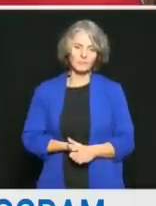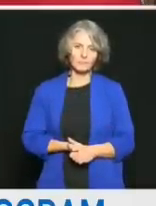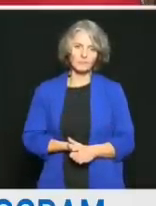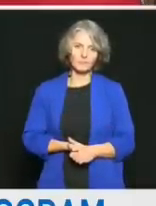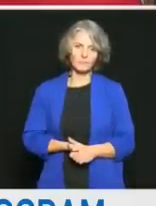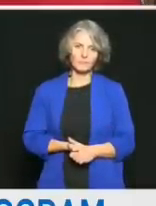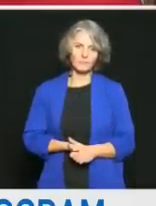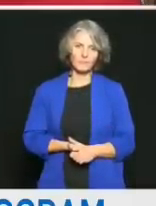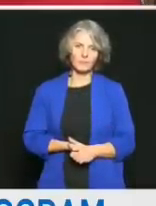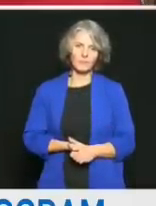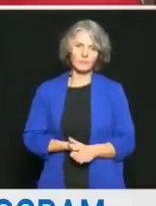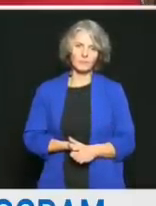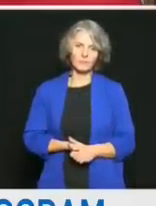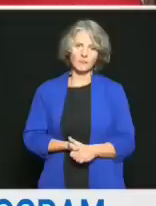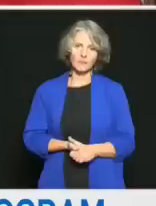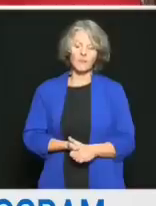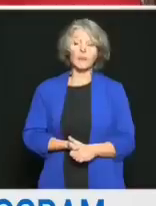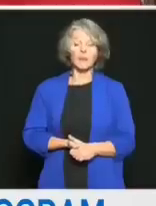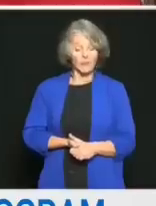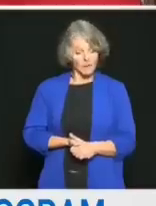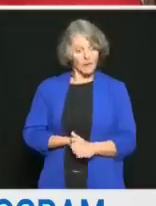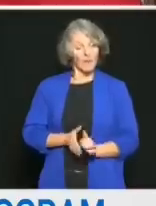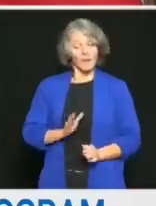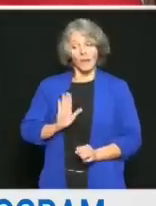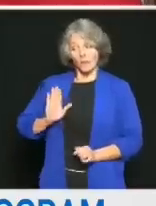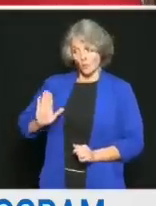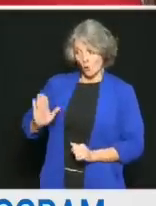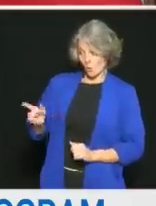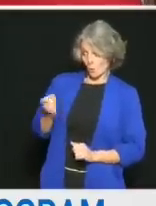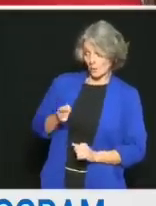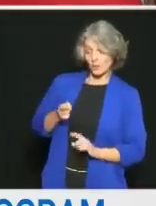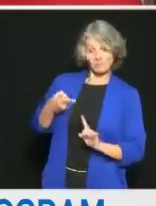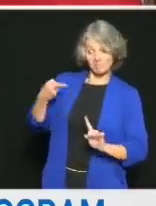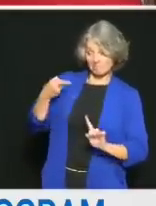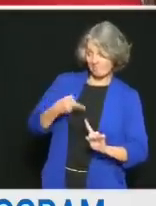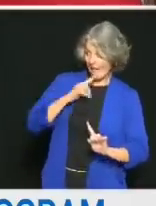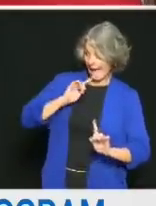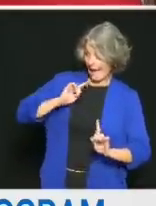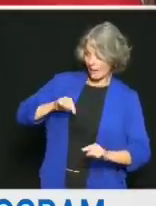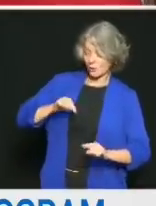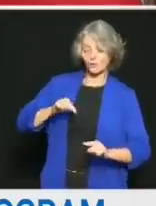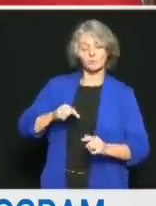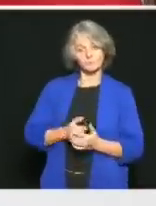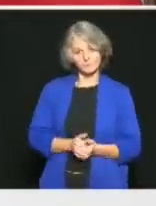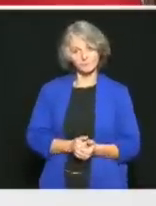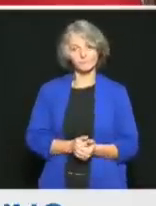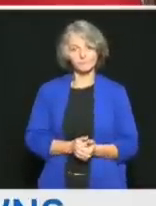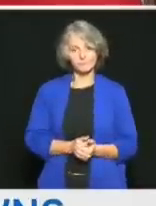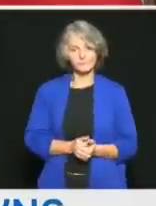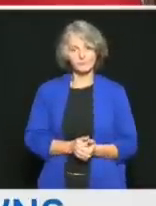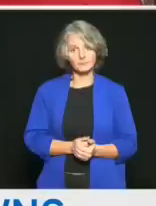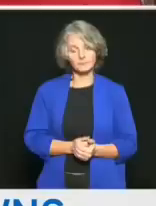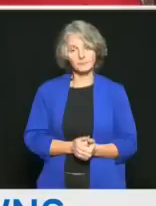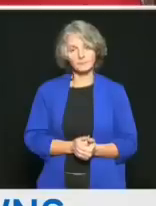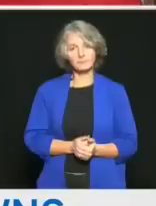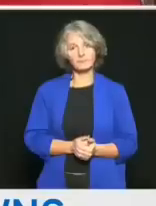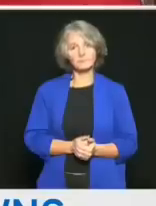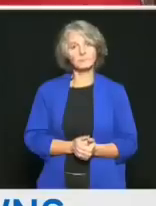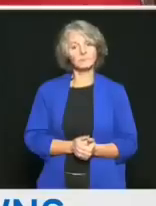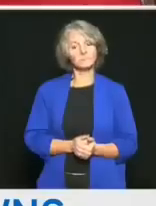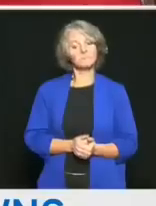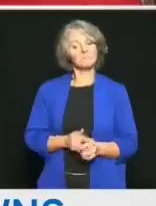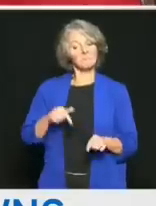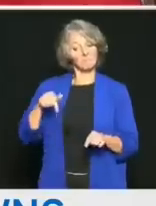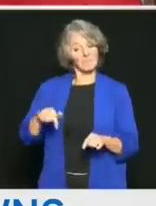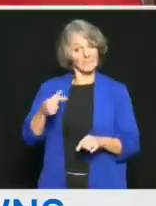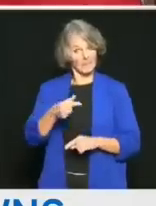But speaking to the concern at the heart of your question, what I will say is our government